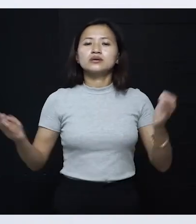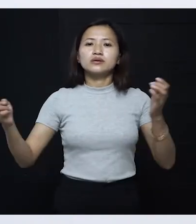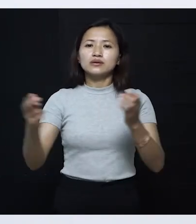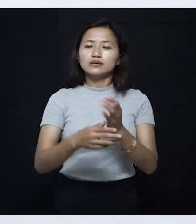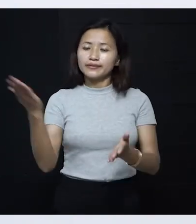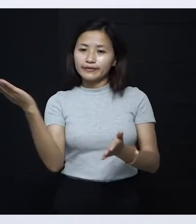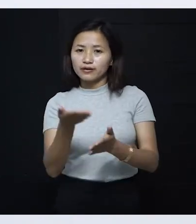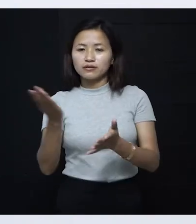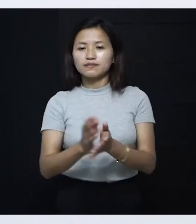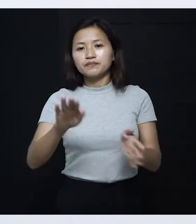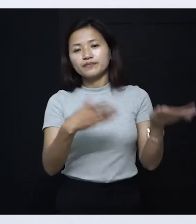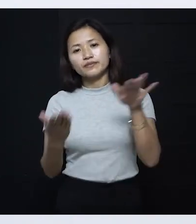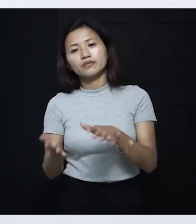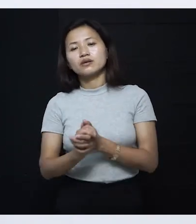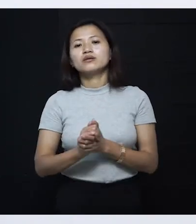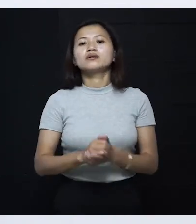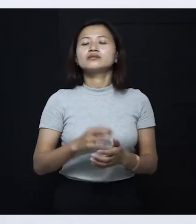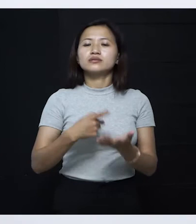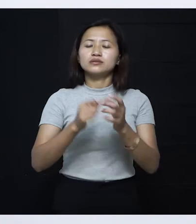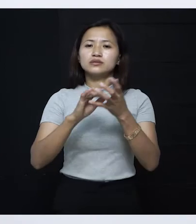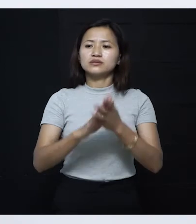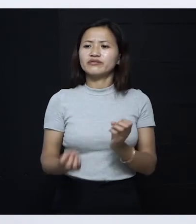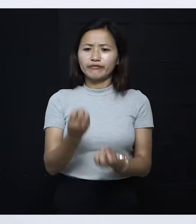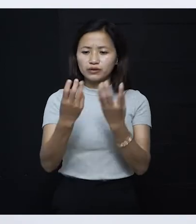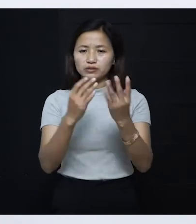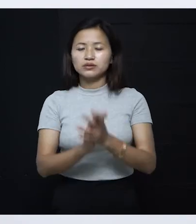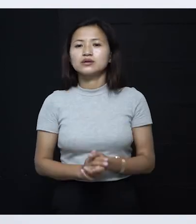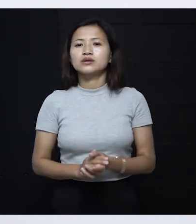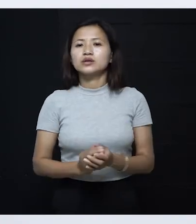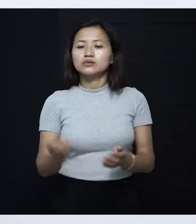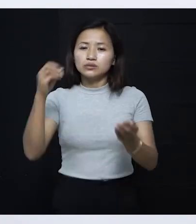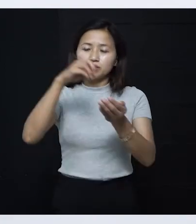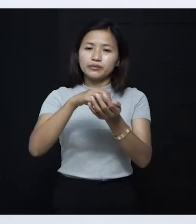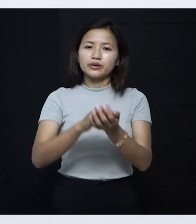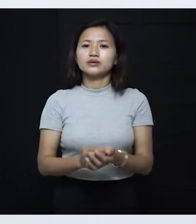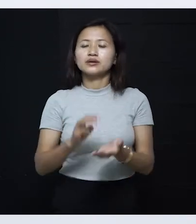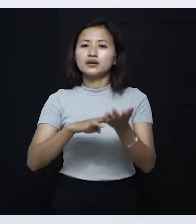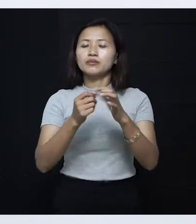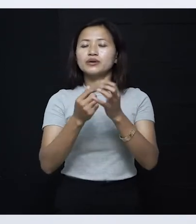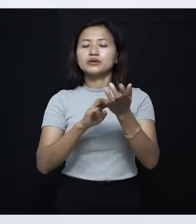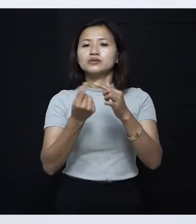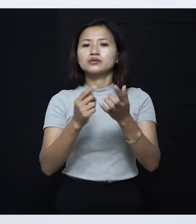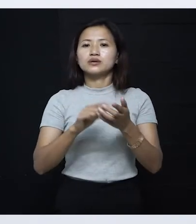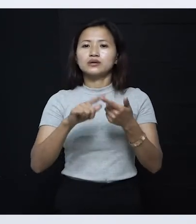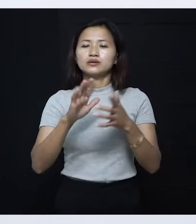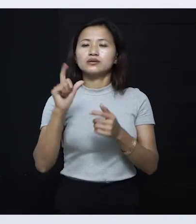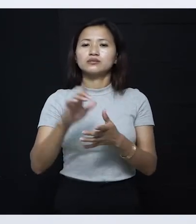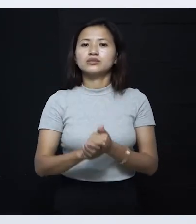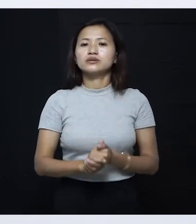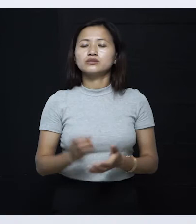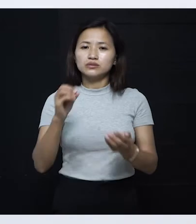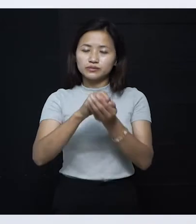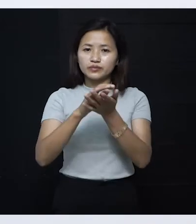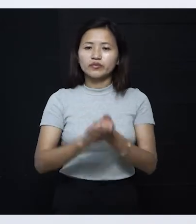set fire to it. And the reason why they are setting fire to it is to add more manure to the soil, okay? So they will